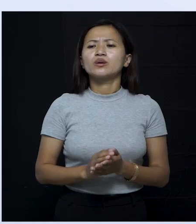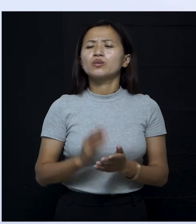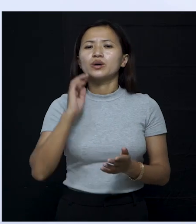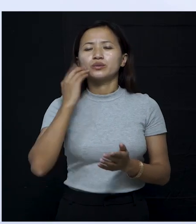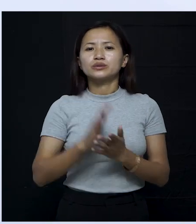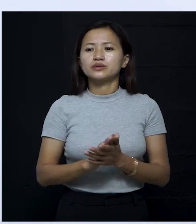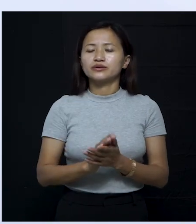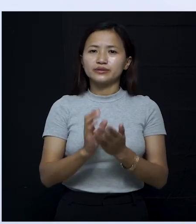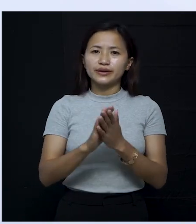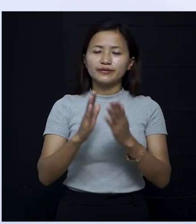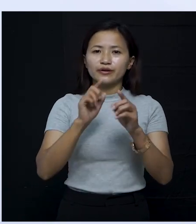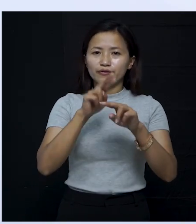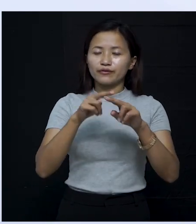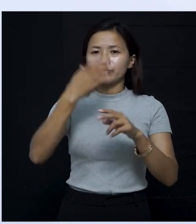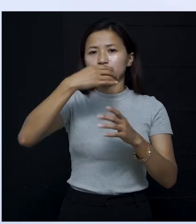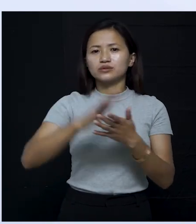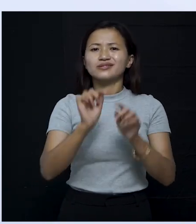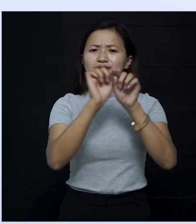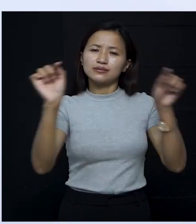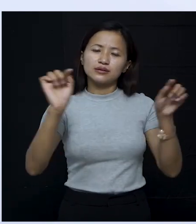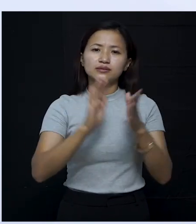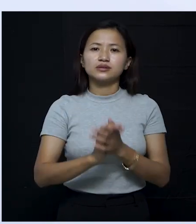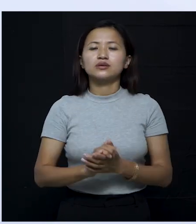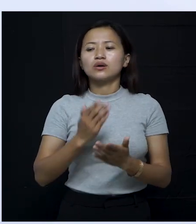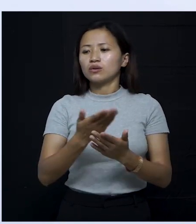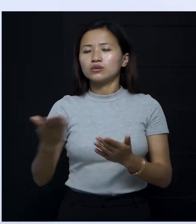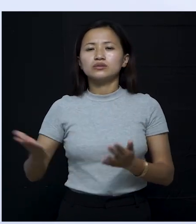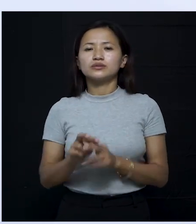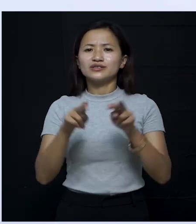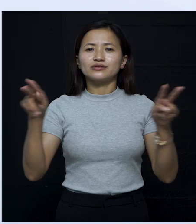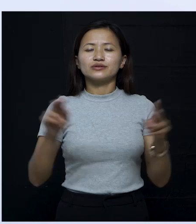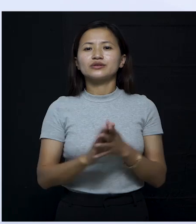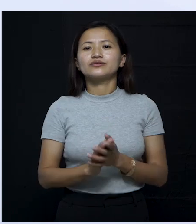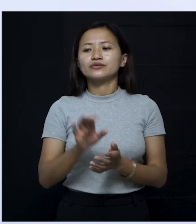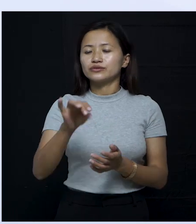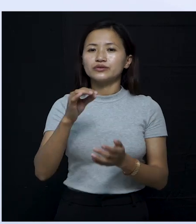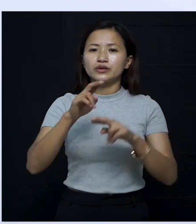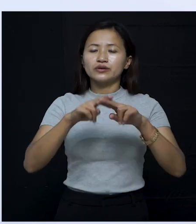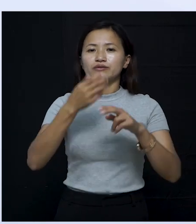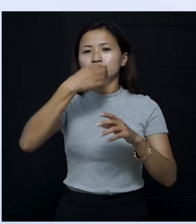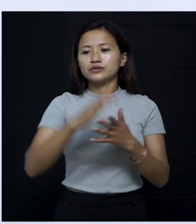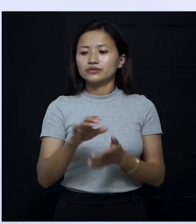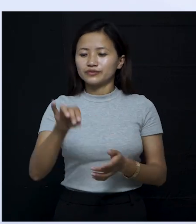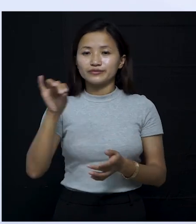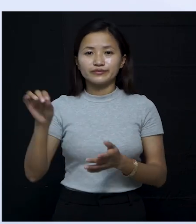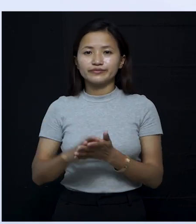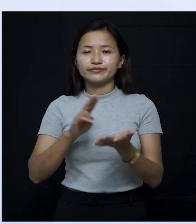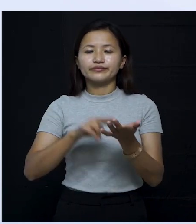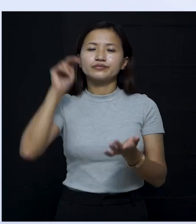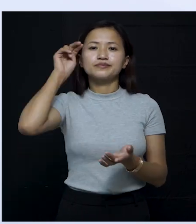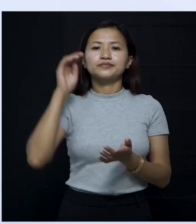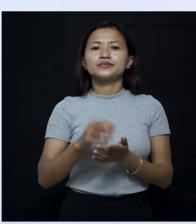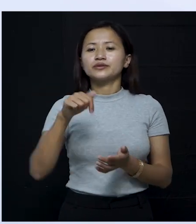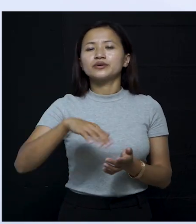fruits, you can write the heading, and there you can write about all those different fruits that we find in Nagaland. Okay, and